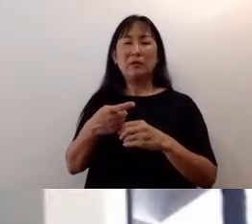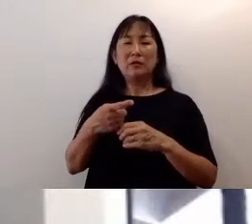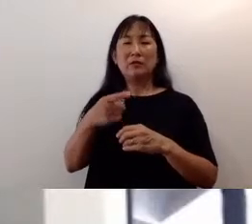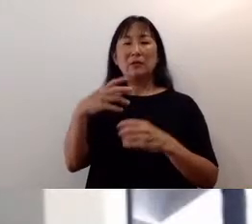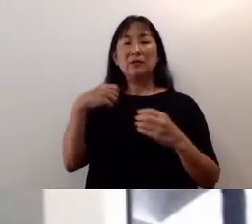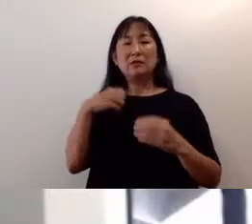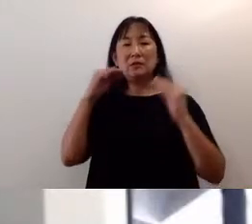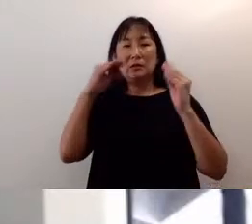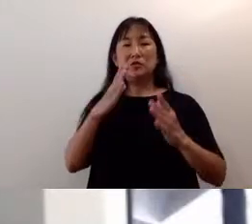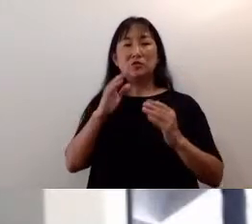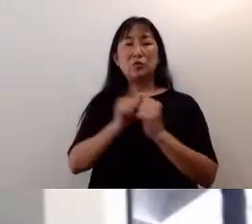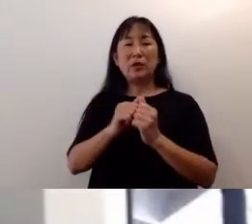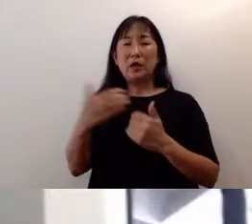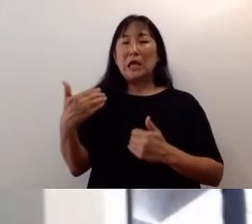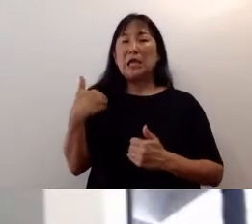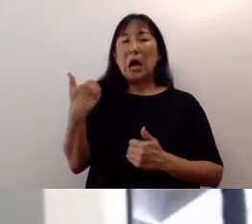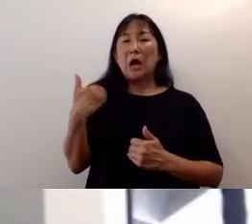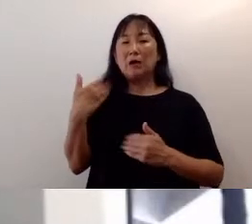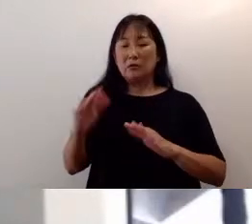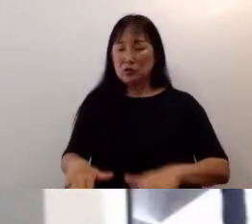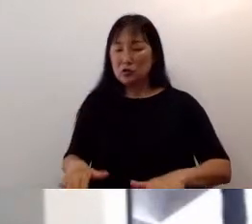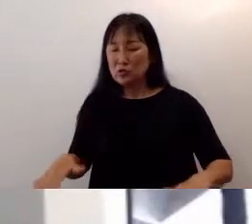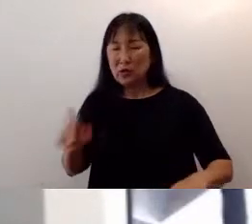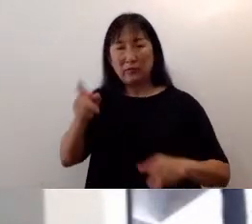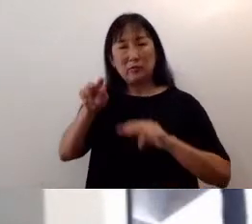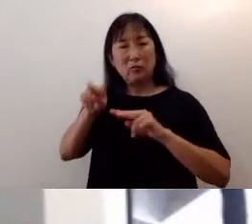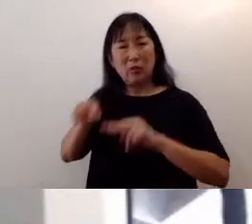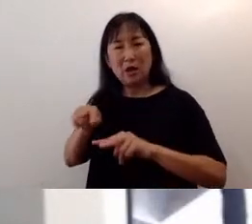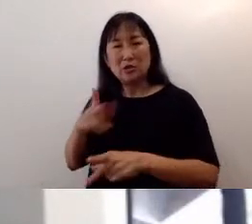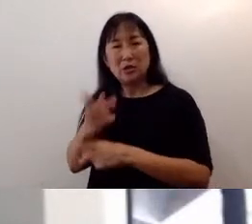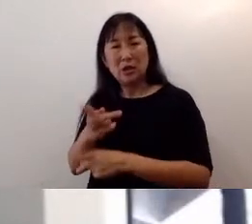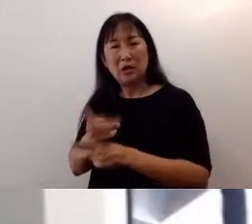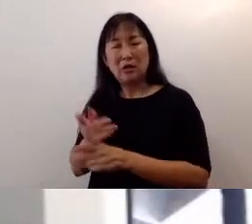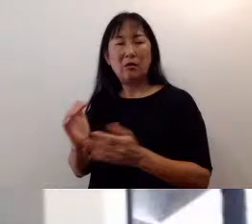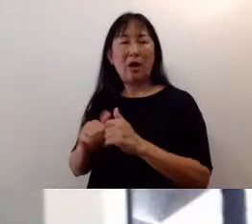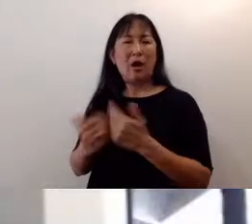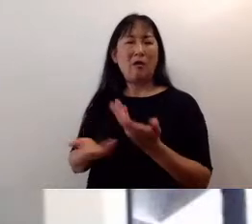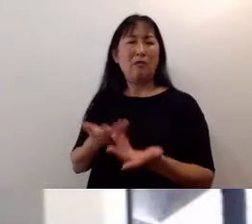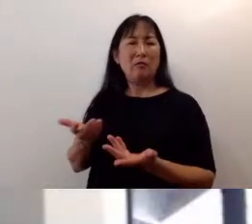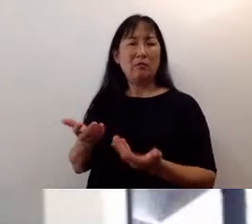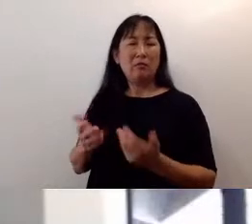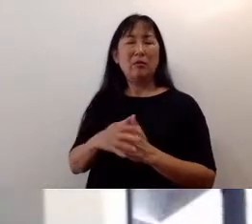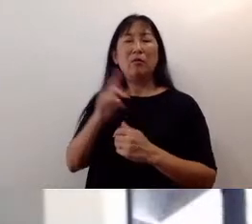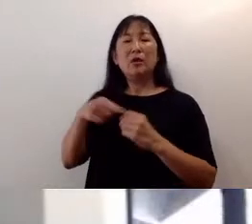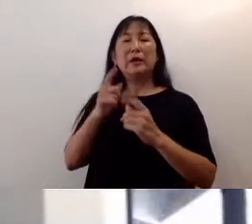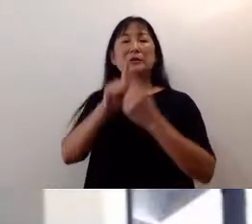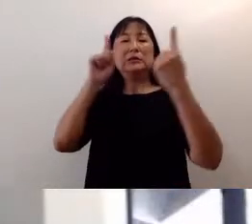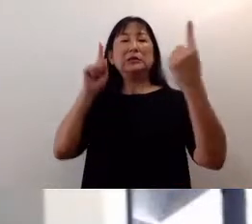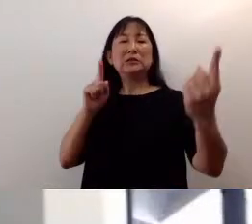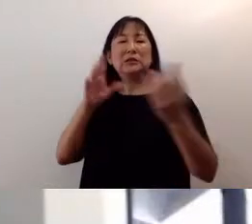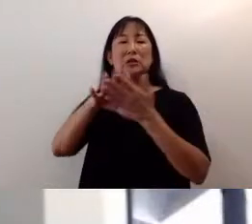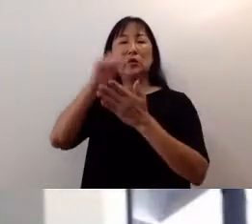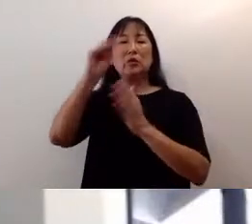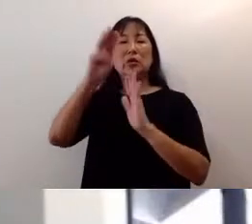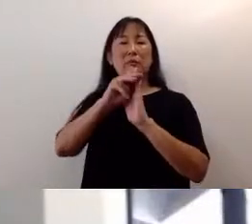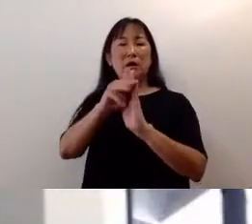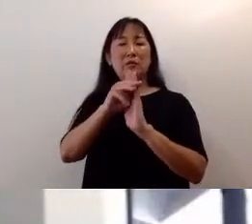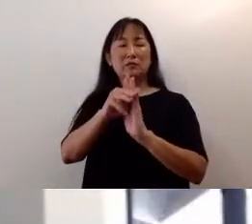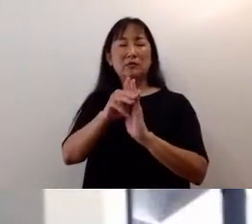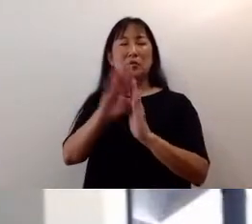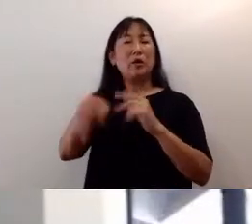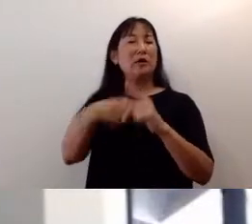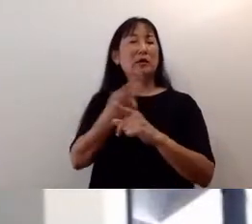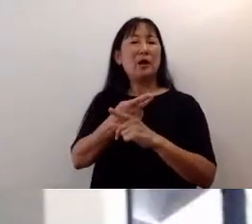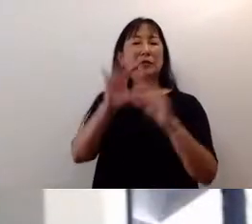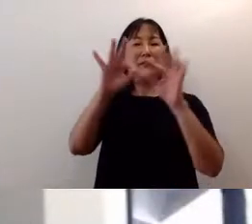Finally, we've asked about the potential distance learning models that are going to be considered for reopening, and what type